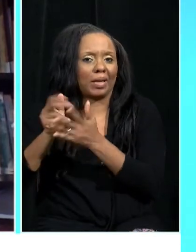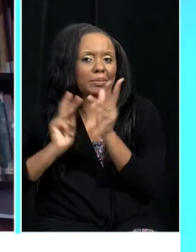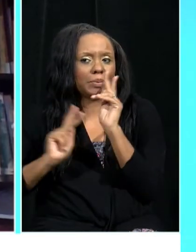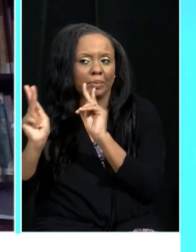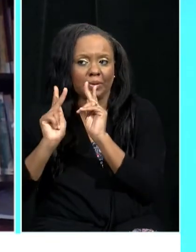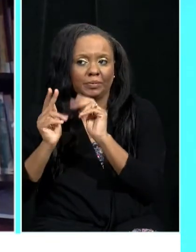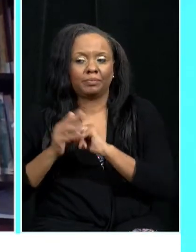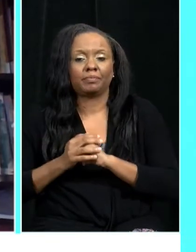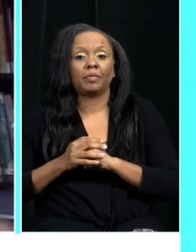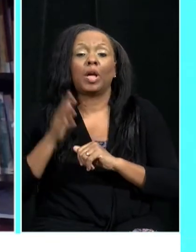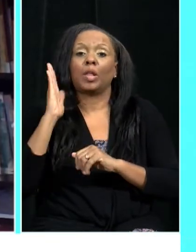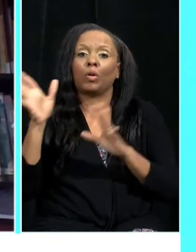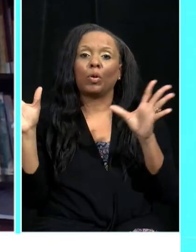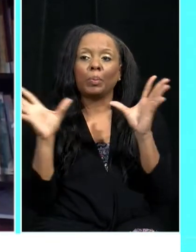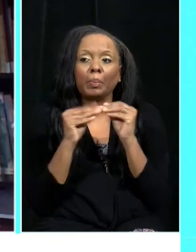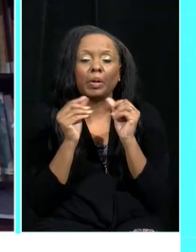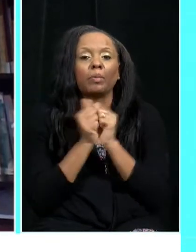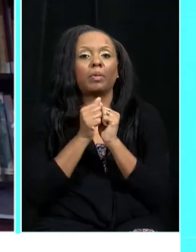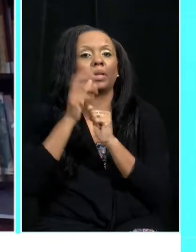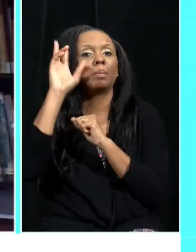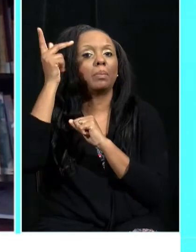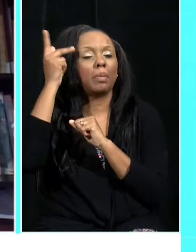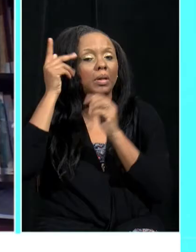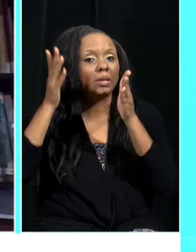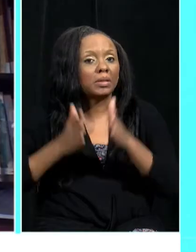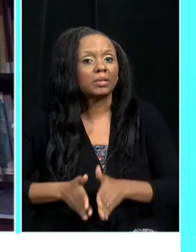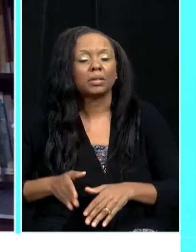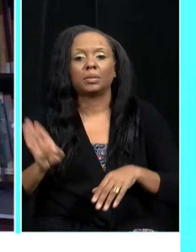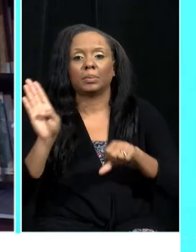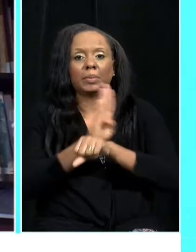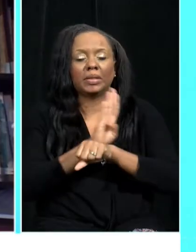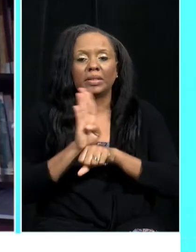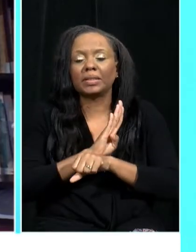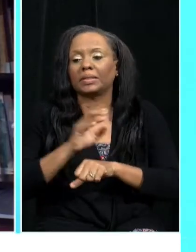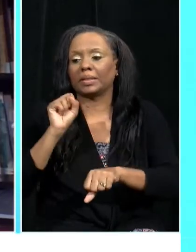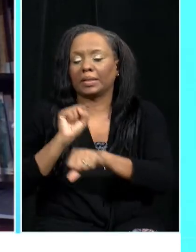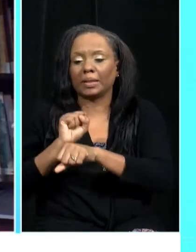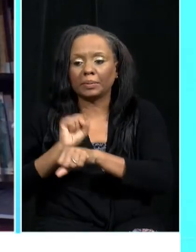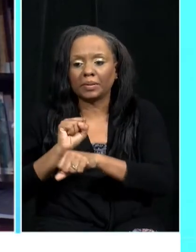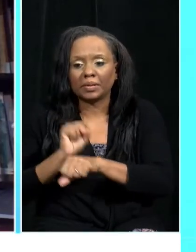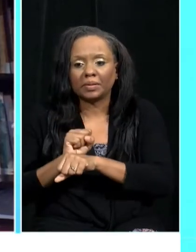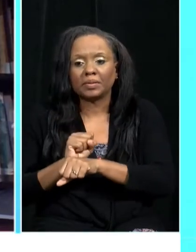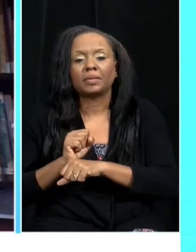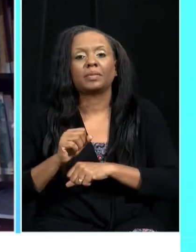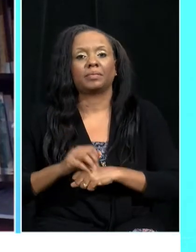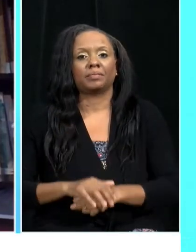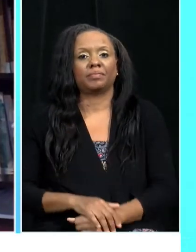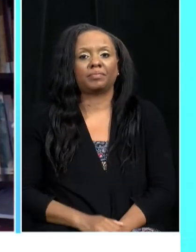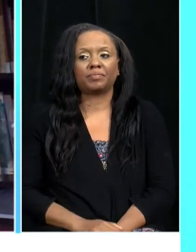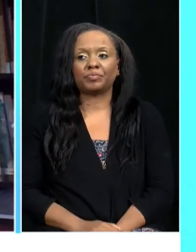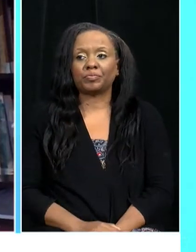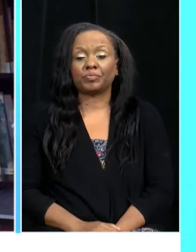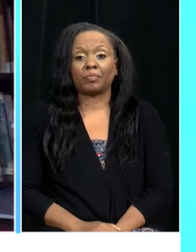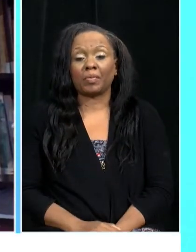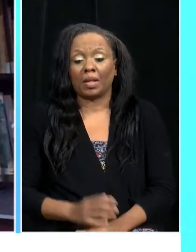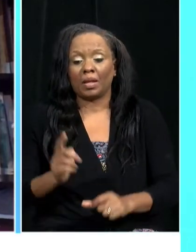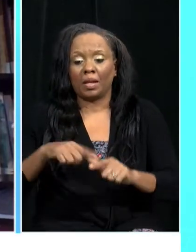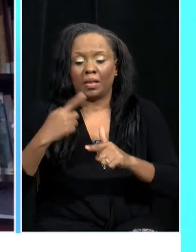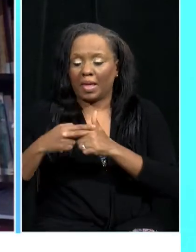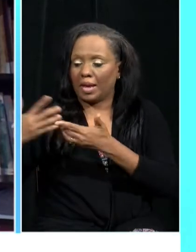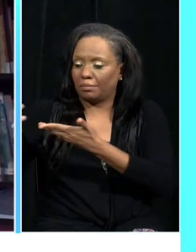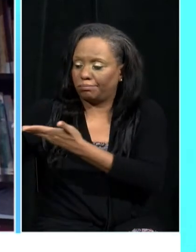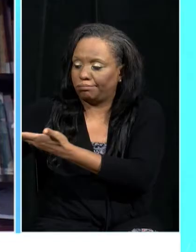with parliamentarians, business, labor, civil society, and they then present their findings to the